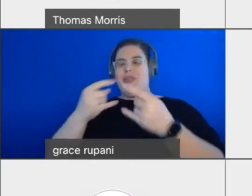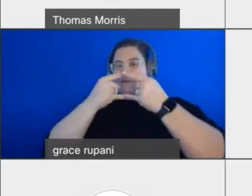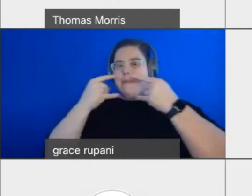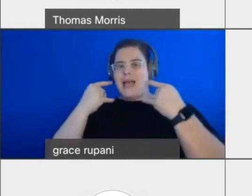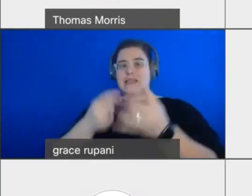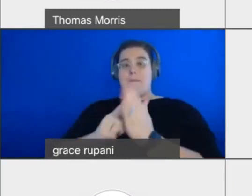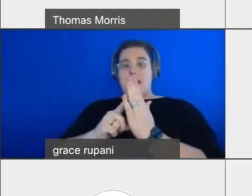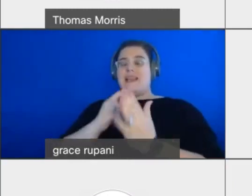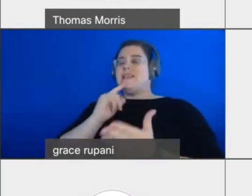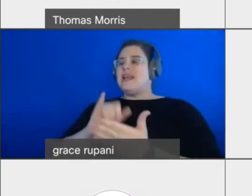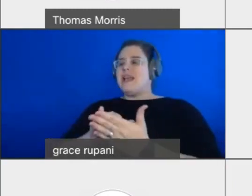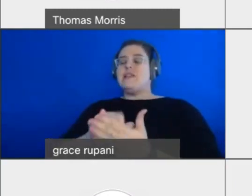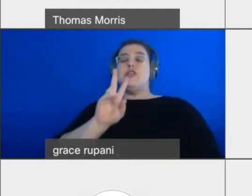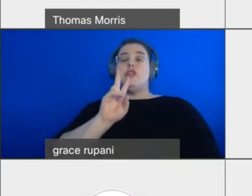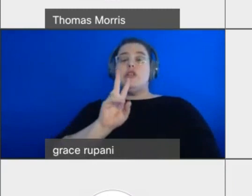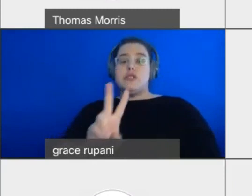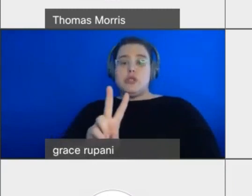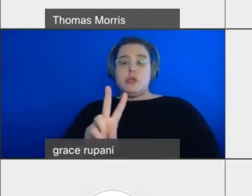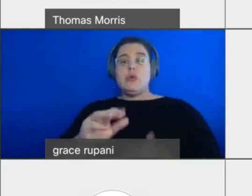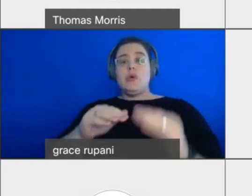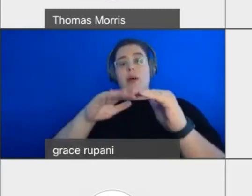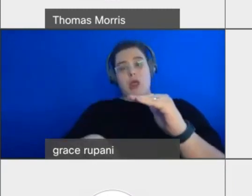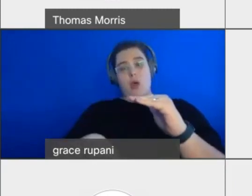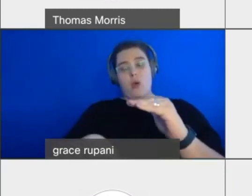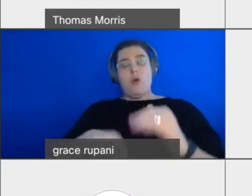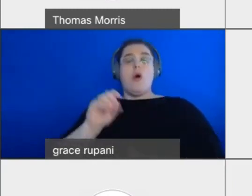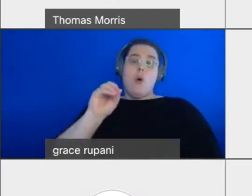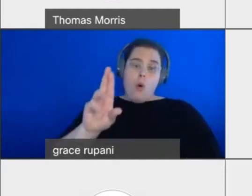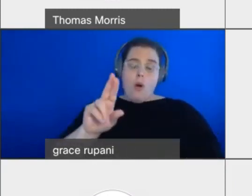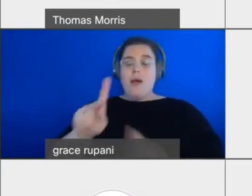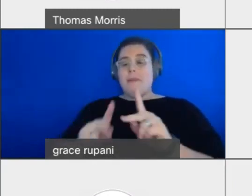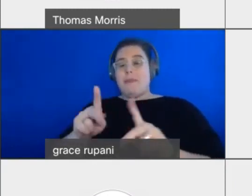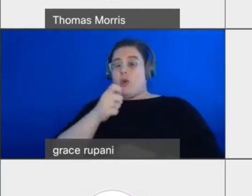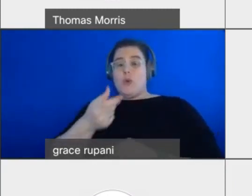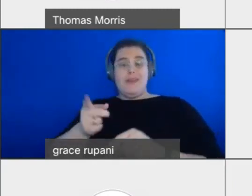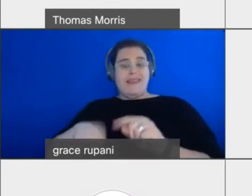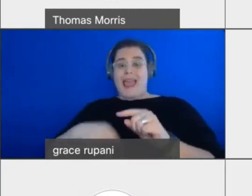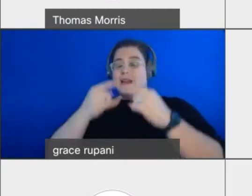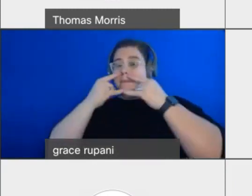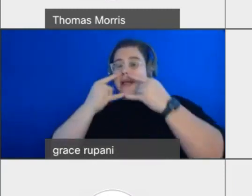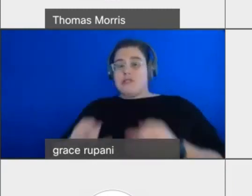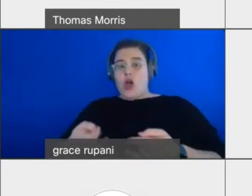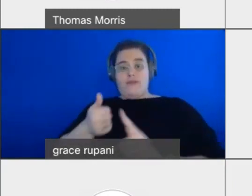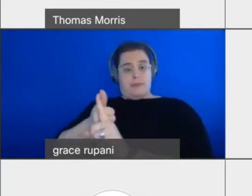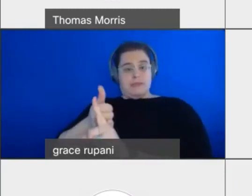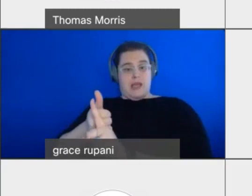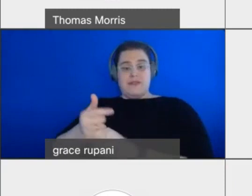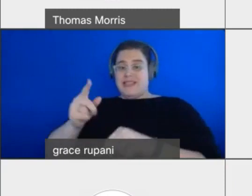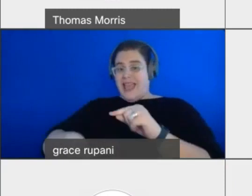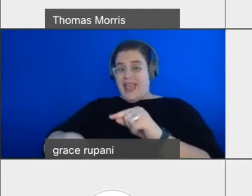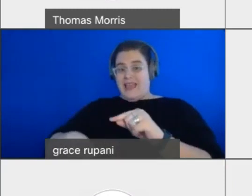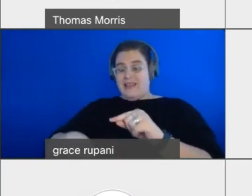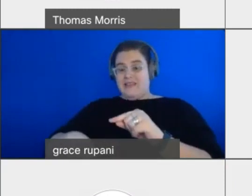and under and other individuals who are not able to remove the mask themselves